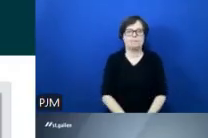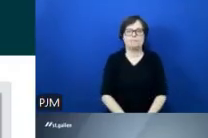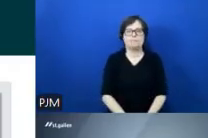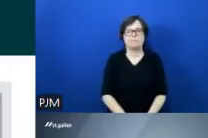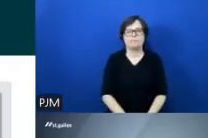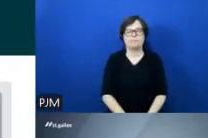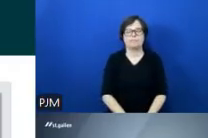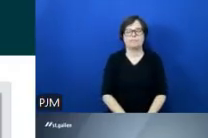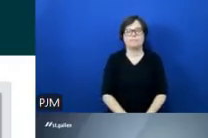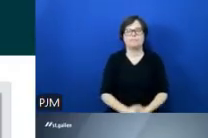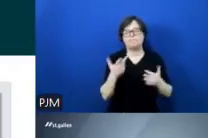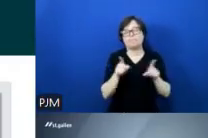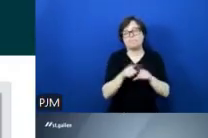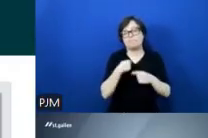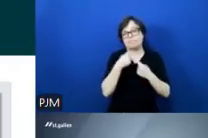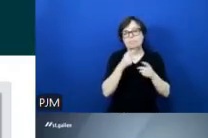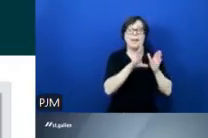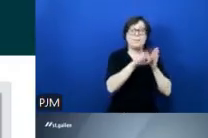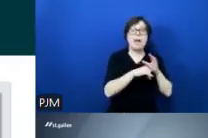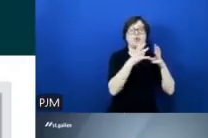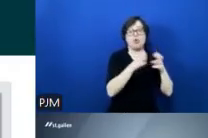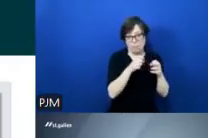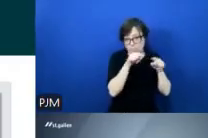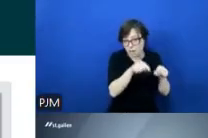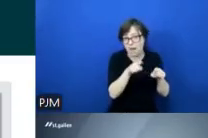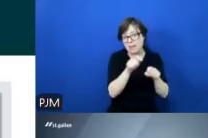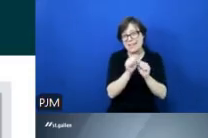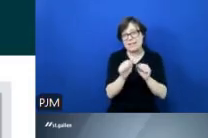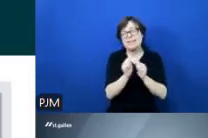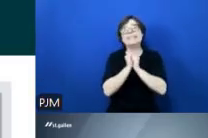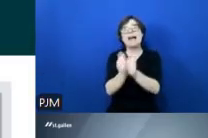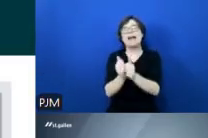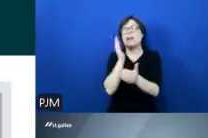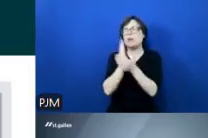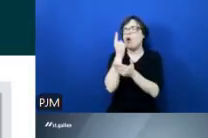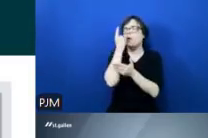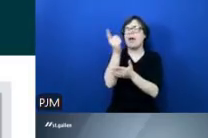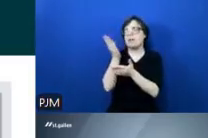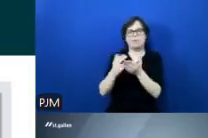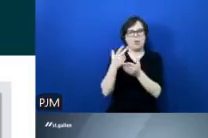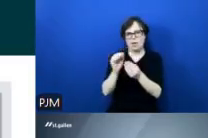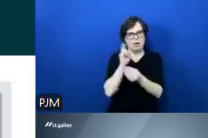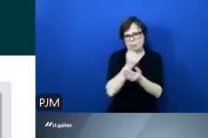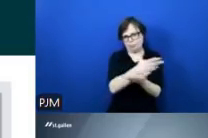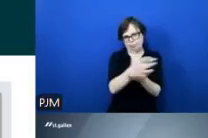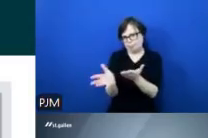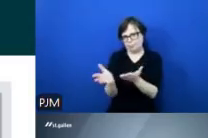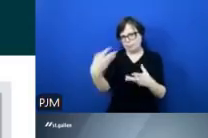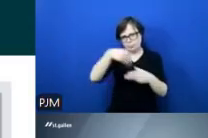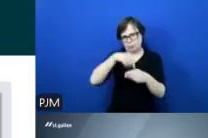activity. As I have said, the Sponge City is an interdisciplinary task. A lot